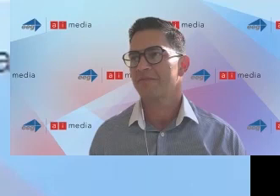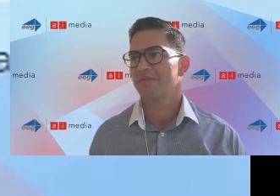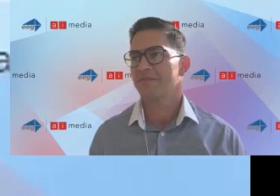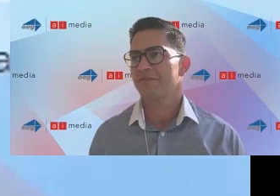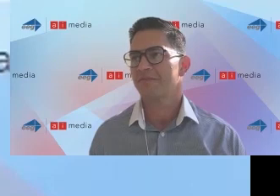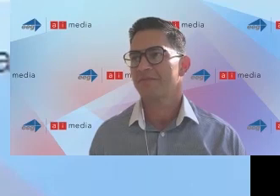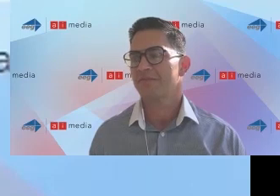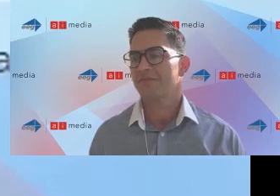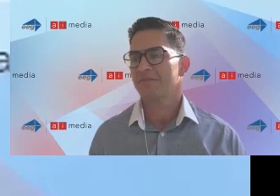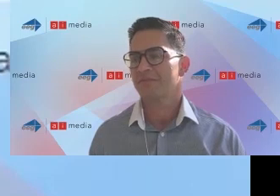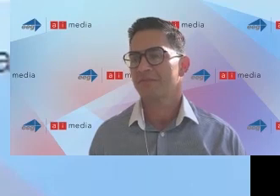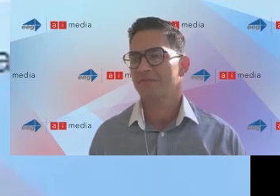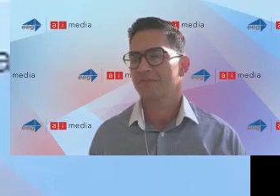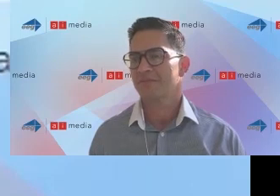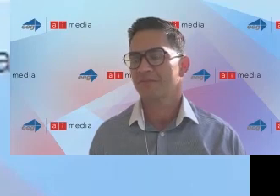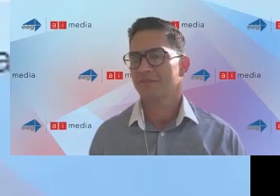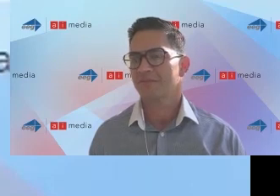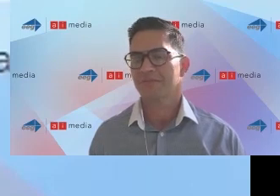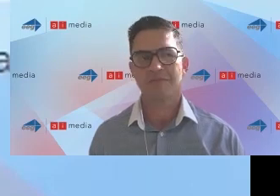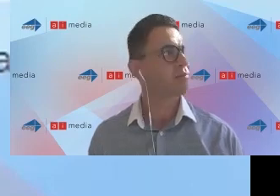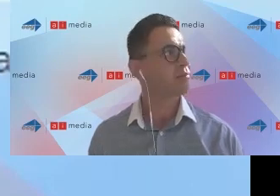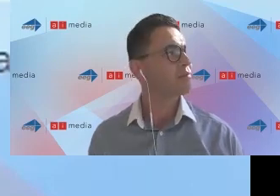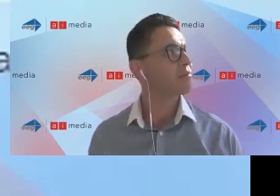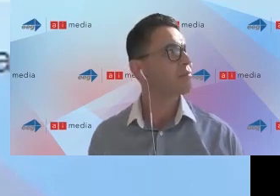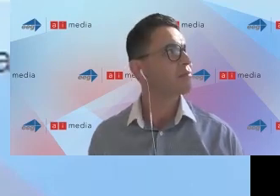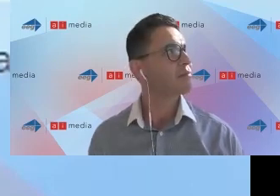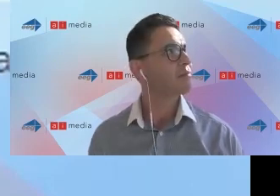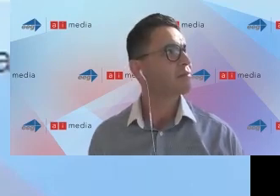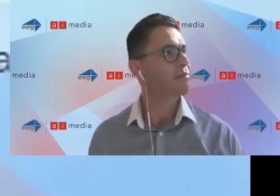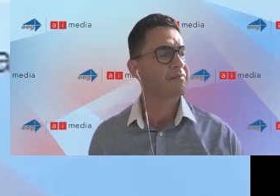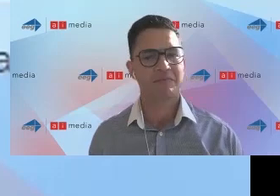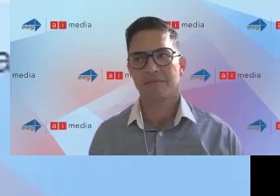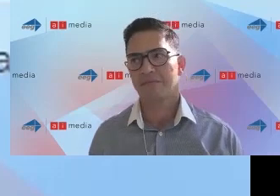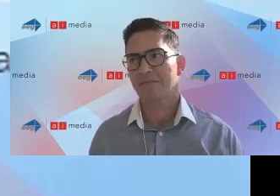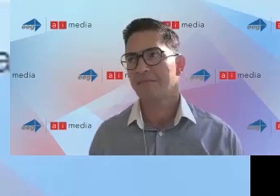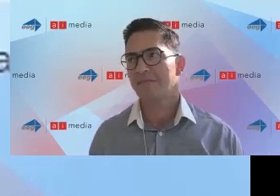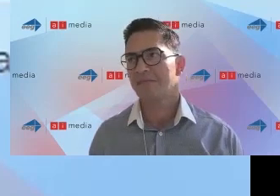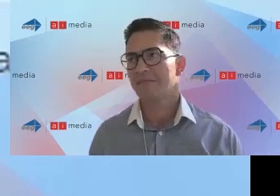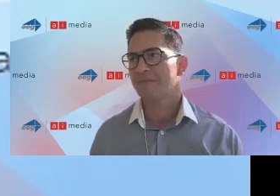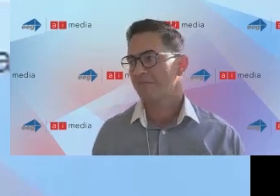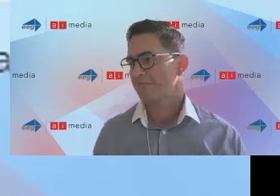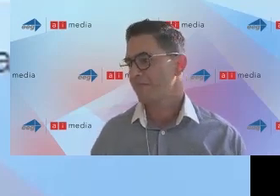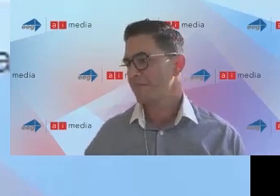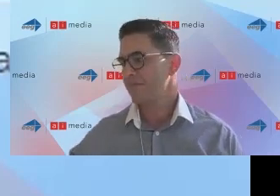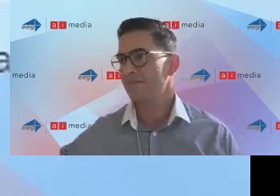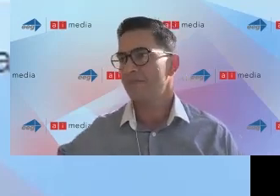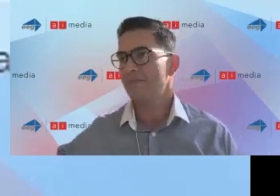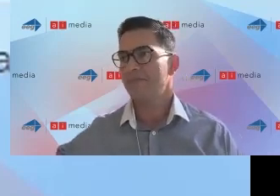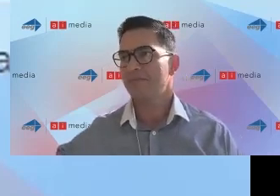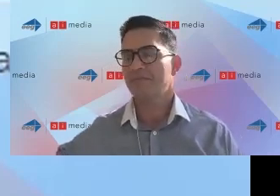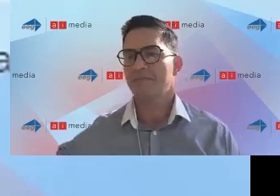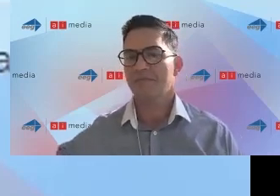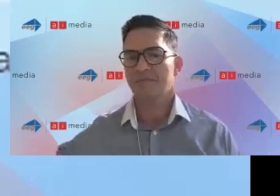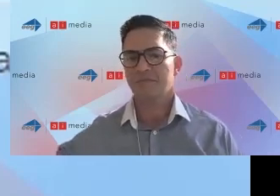strategy around non-traditional areas, and more often working closely with our Chief People Officer, Donna Reid, to shape the overall